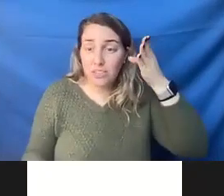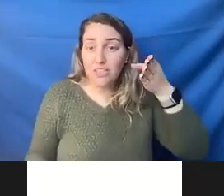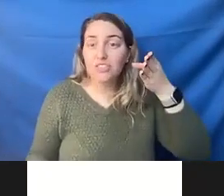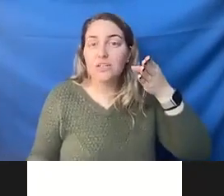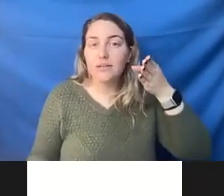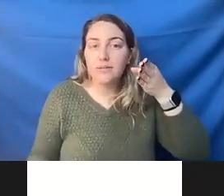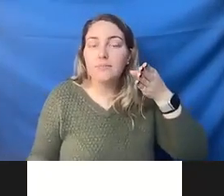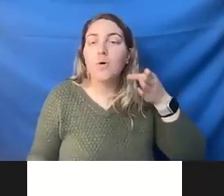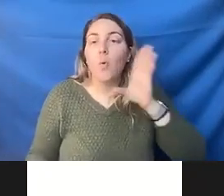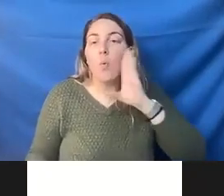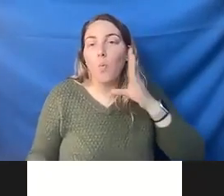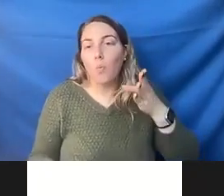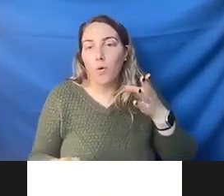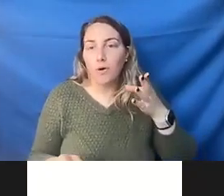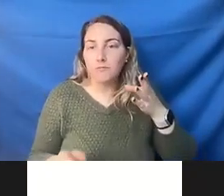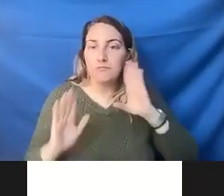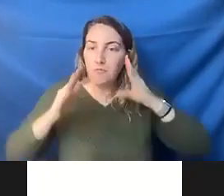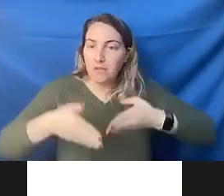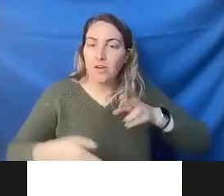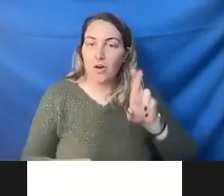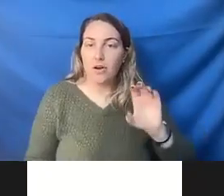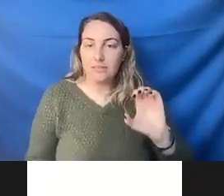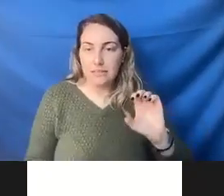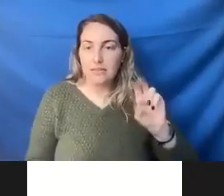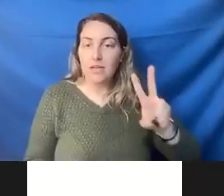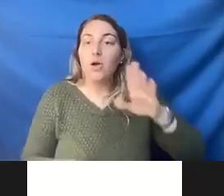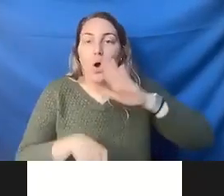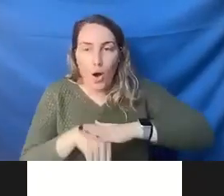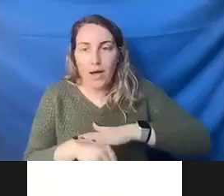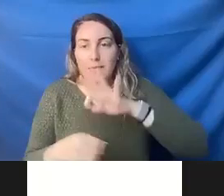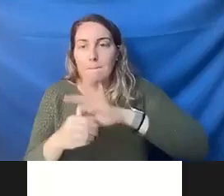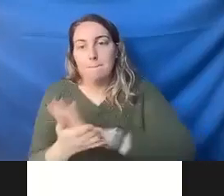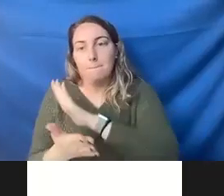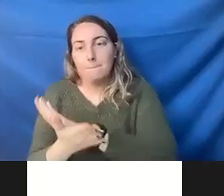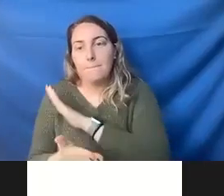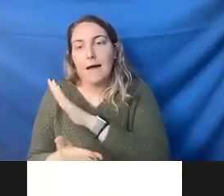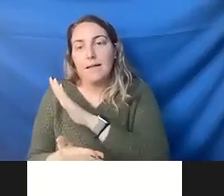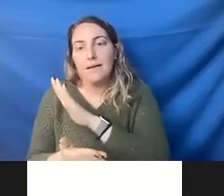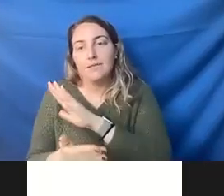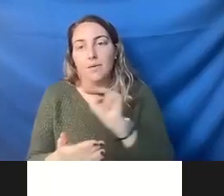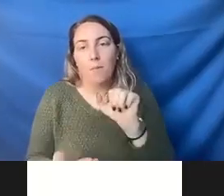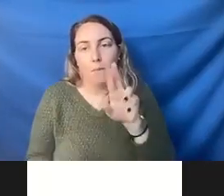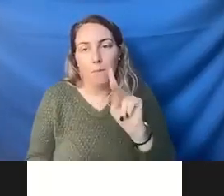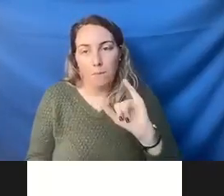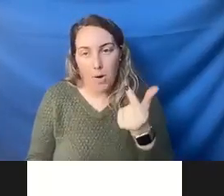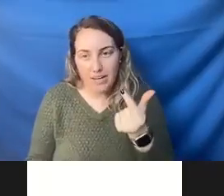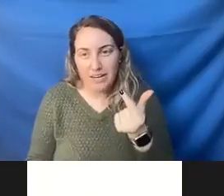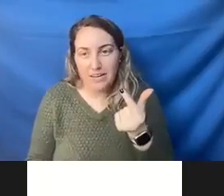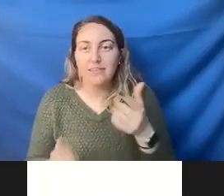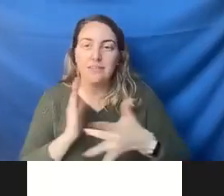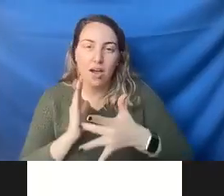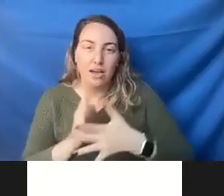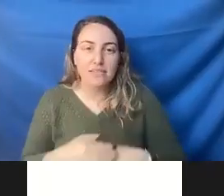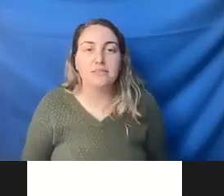how ranked choice voting works on the ballot marking device. And I can advance the next slide, please, Allie. Thanks.